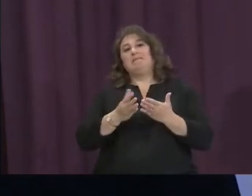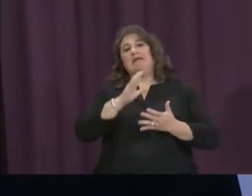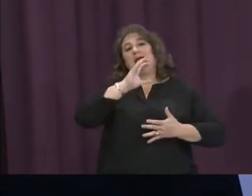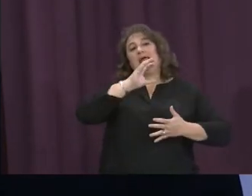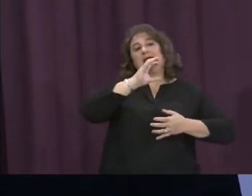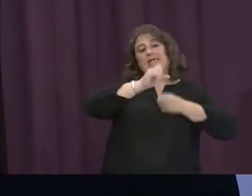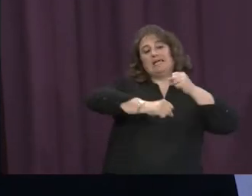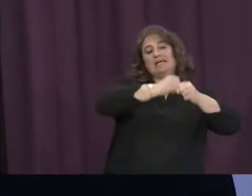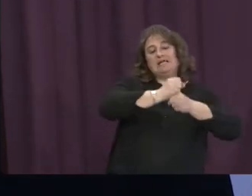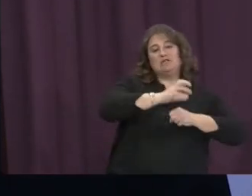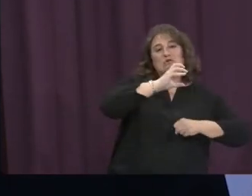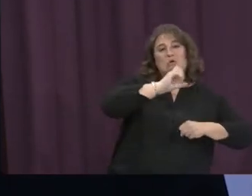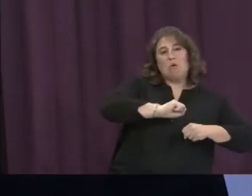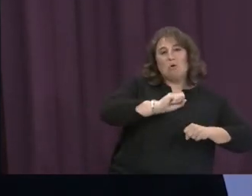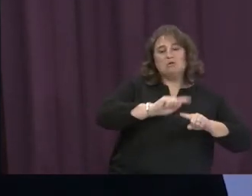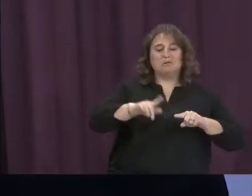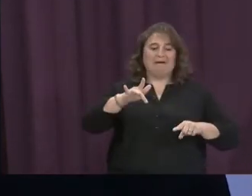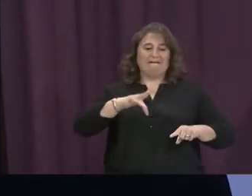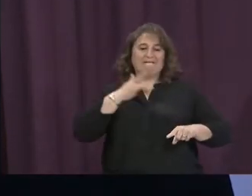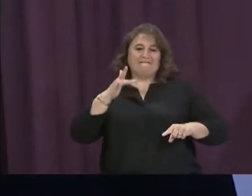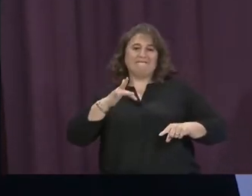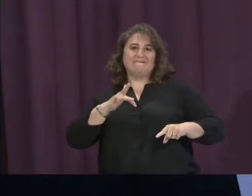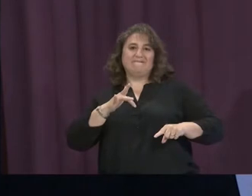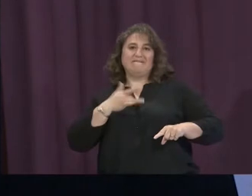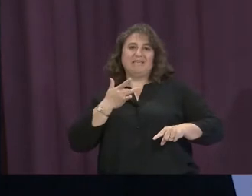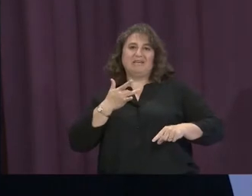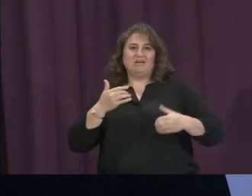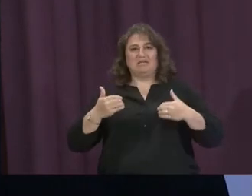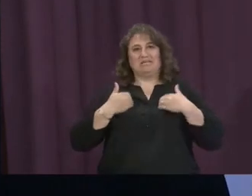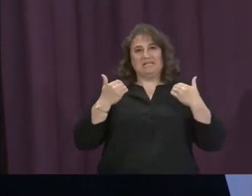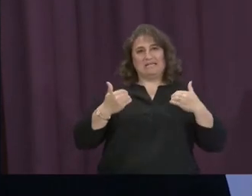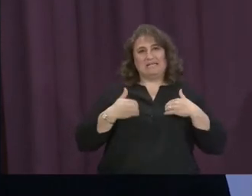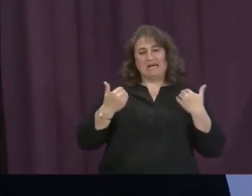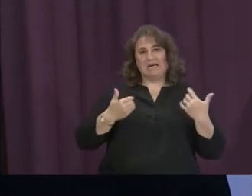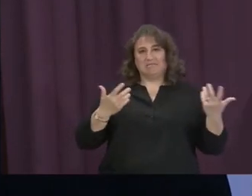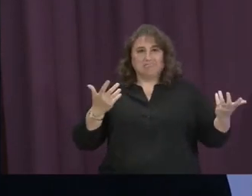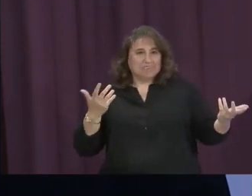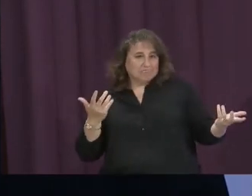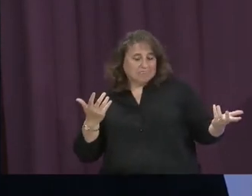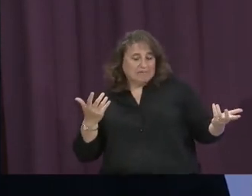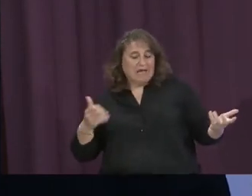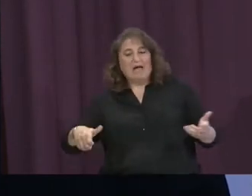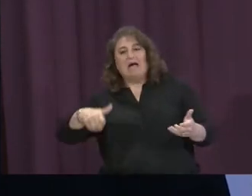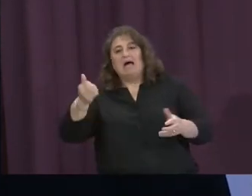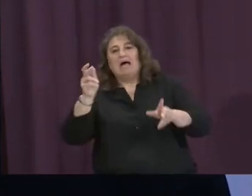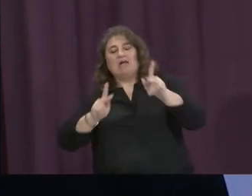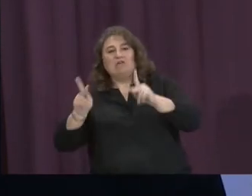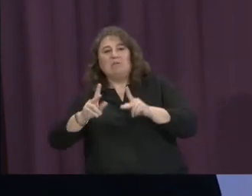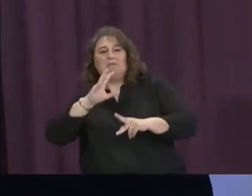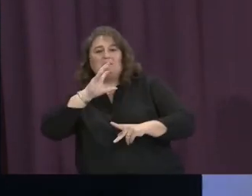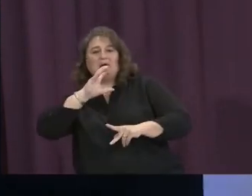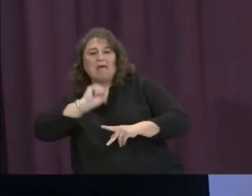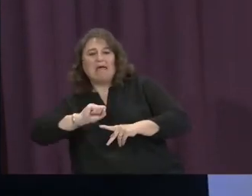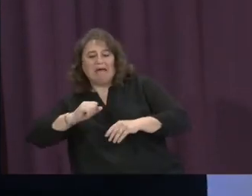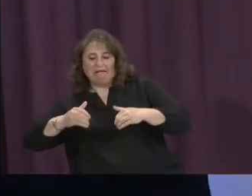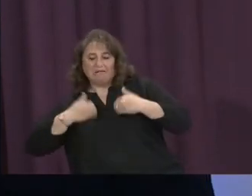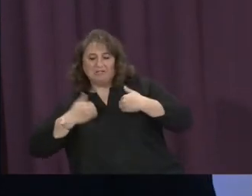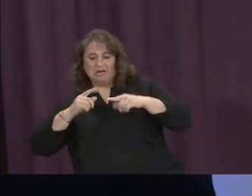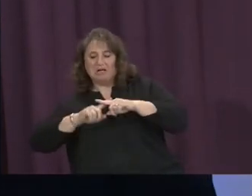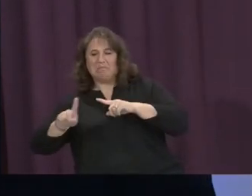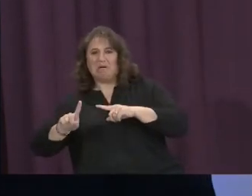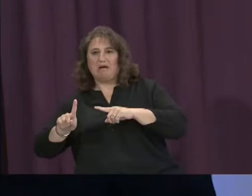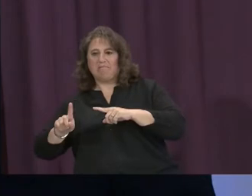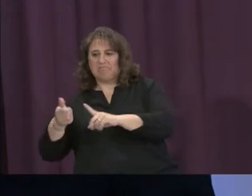of us could be, you know, younger and very grounded. So uh-huh. there's lots of diversity there with age.